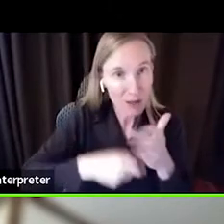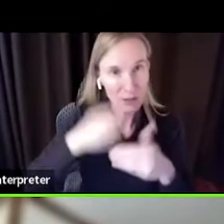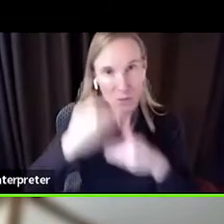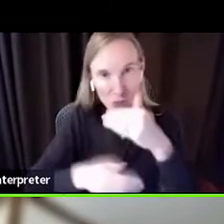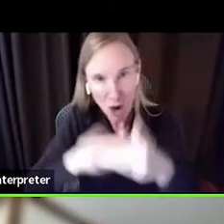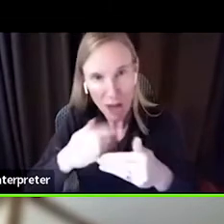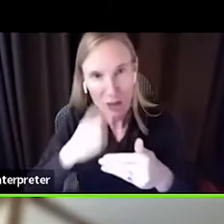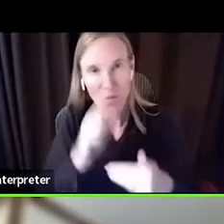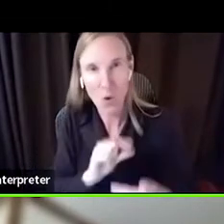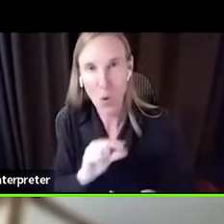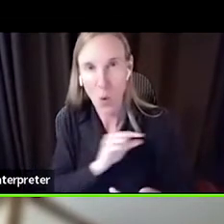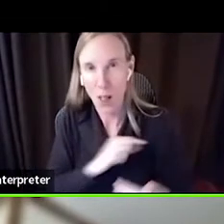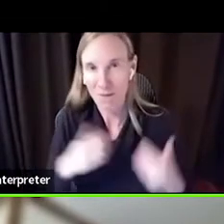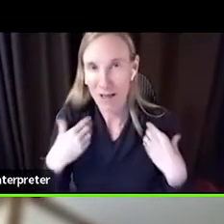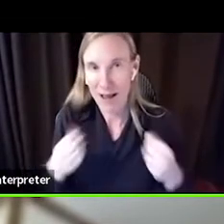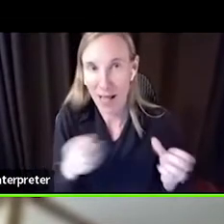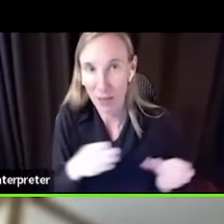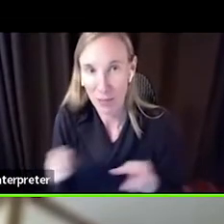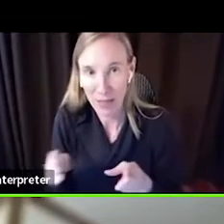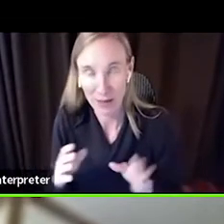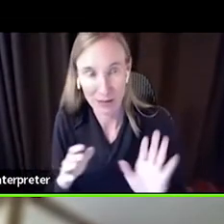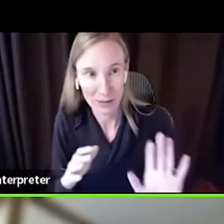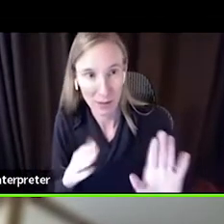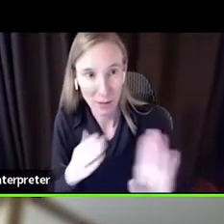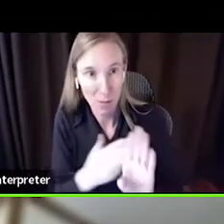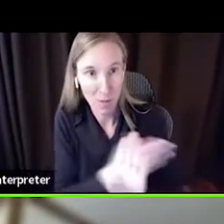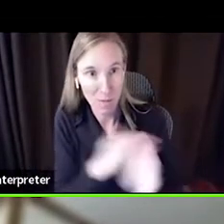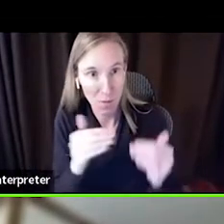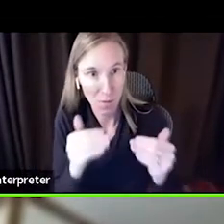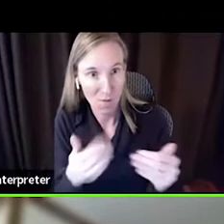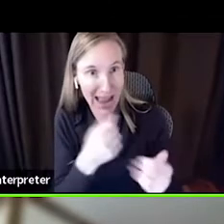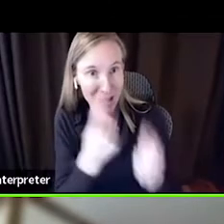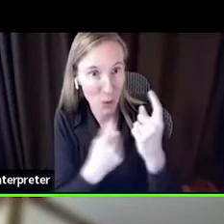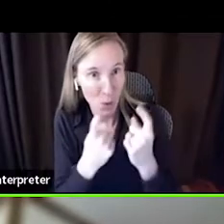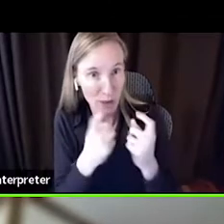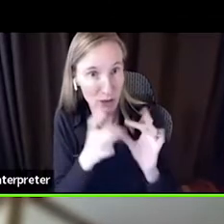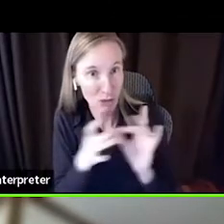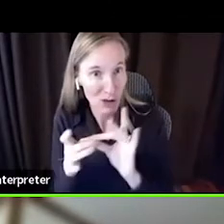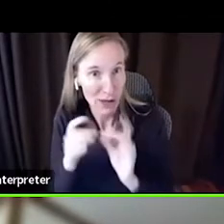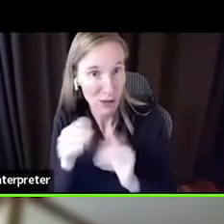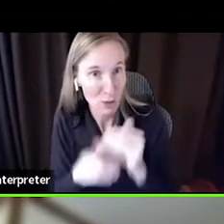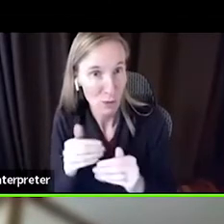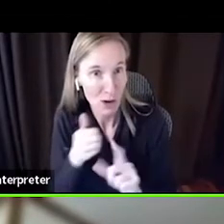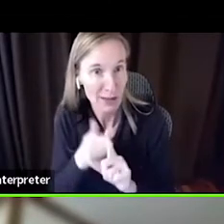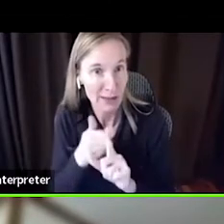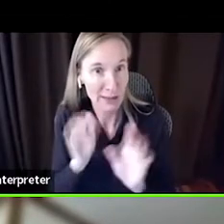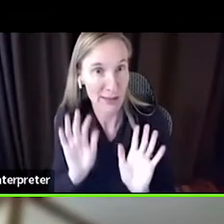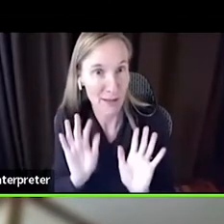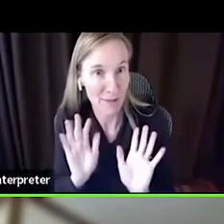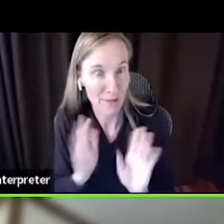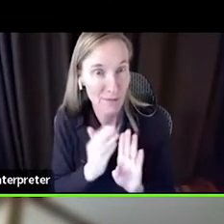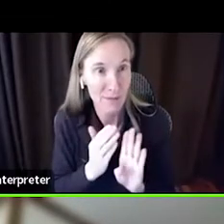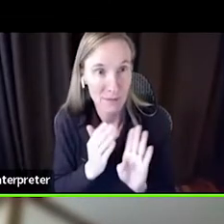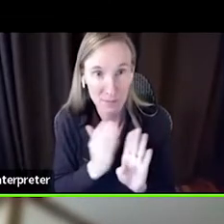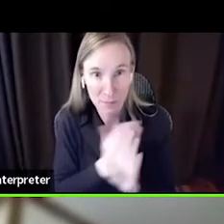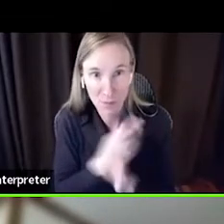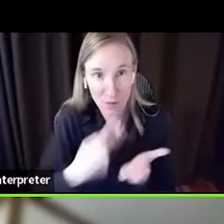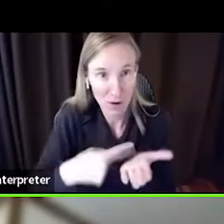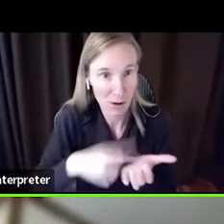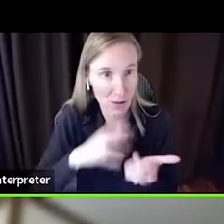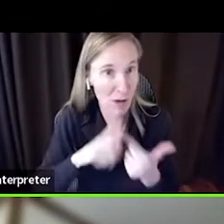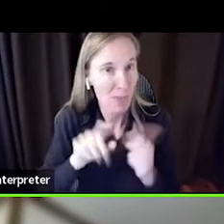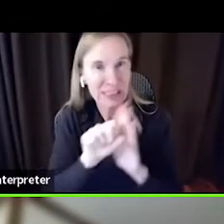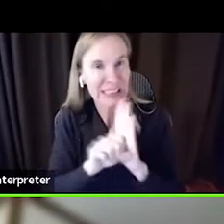So maybe I'll just pause there and see if there are any questions about the process itself, and then we'll get to what's happening on the state level.